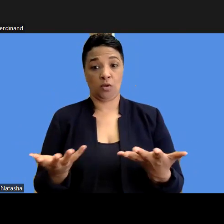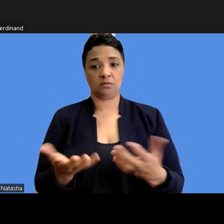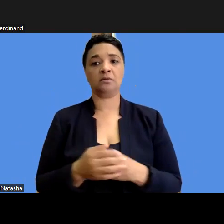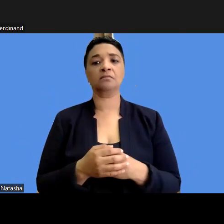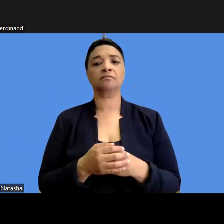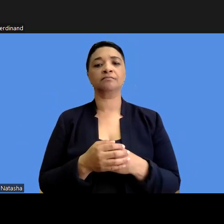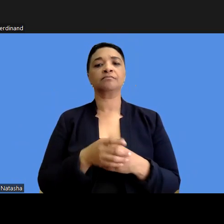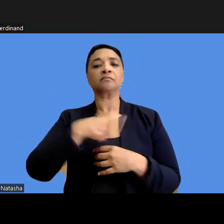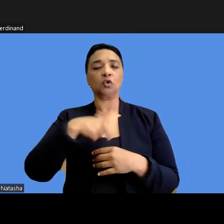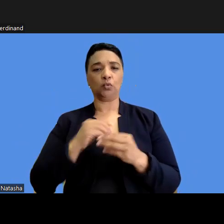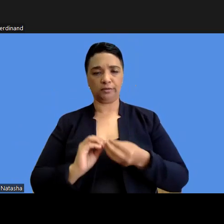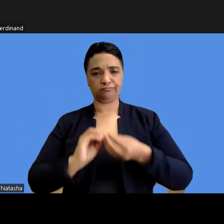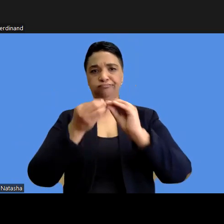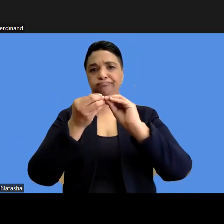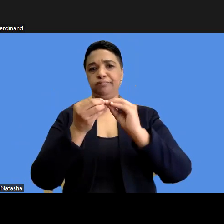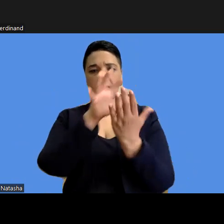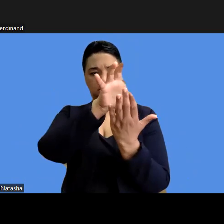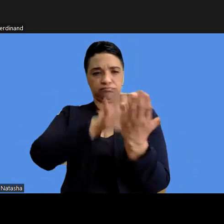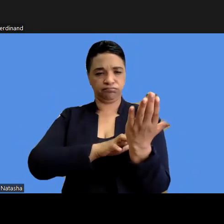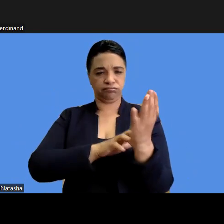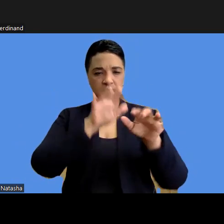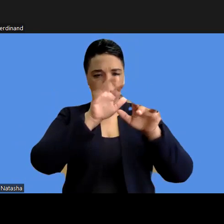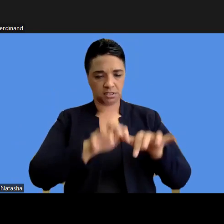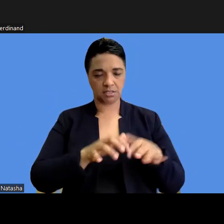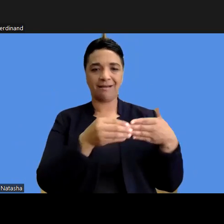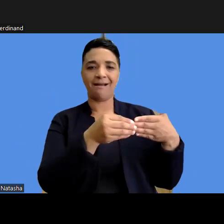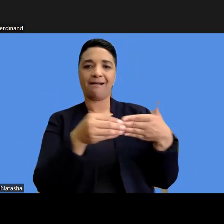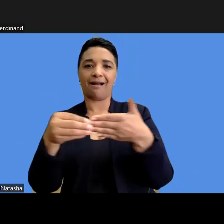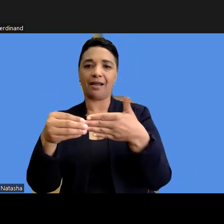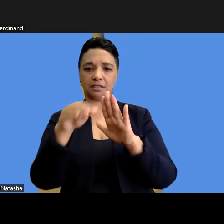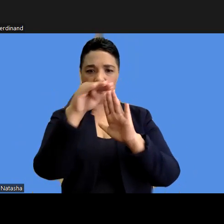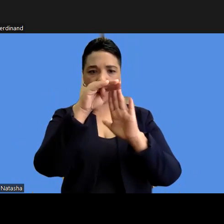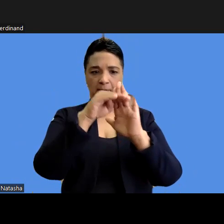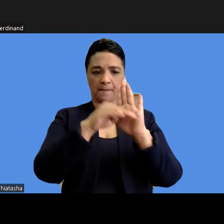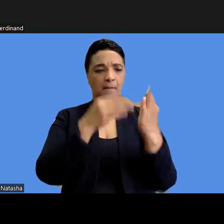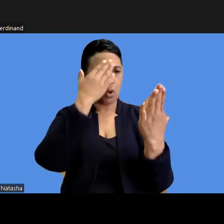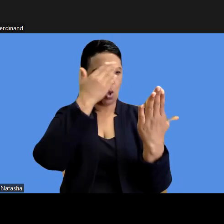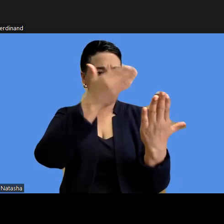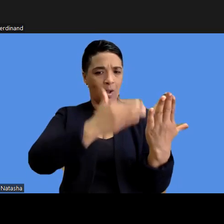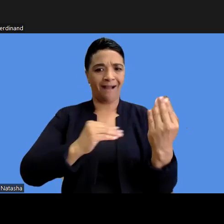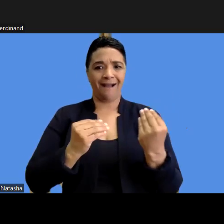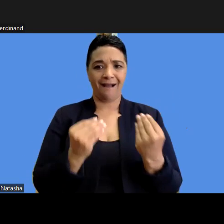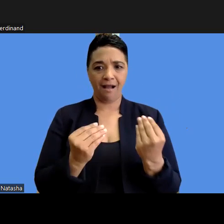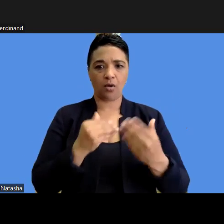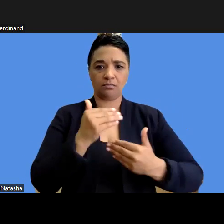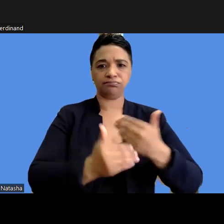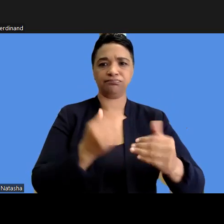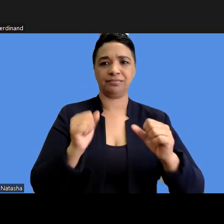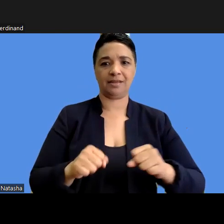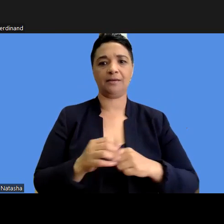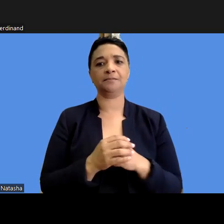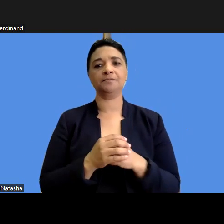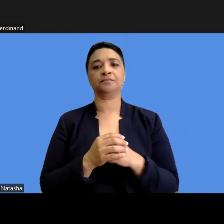and mapping of disability service in Afghanistan, and mapping of OPDs in